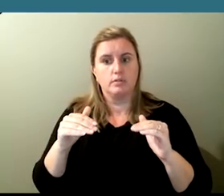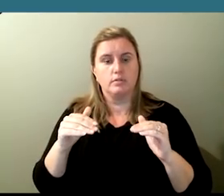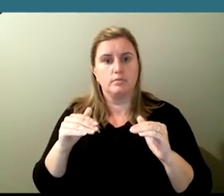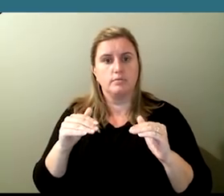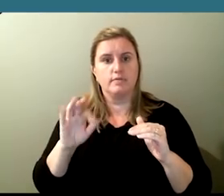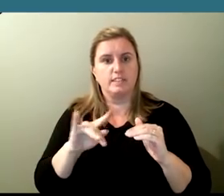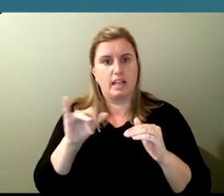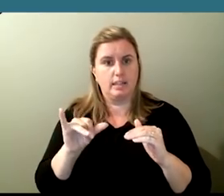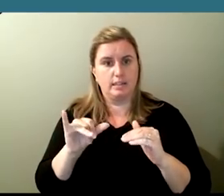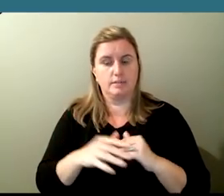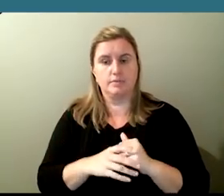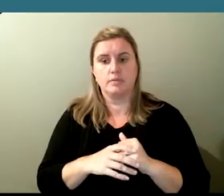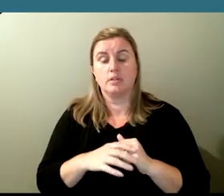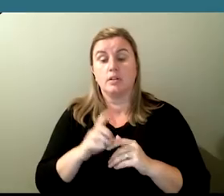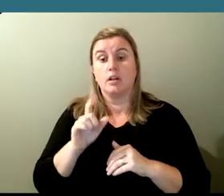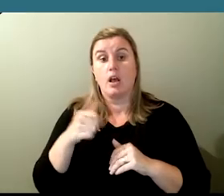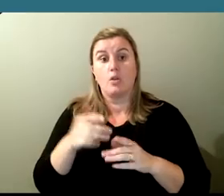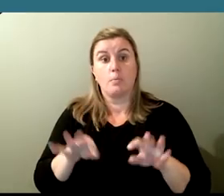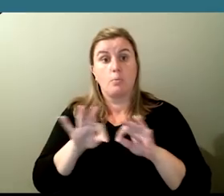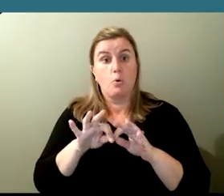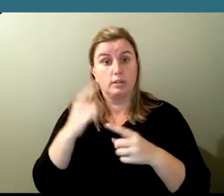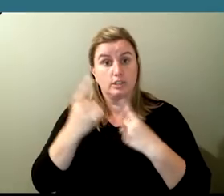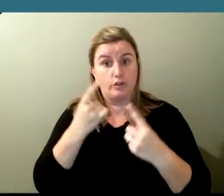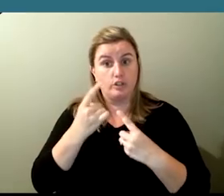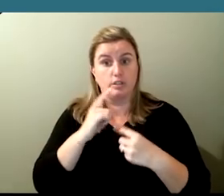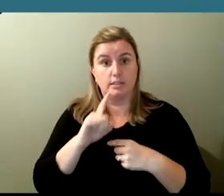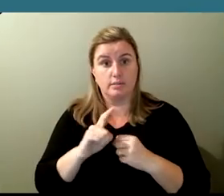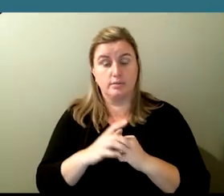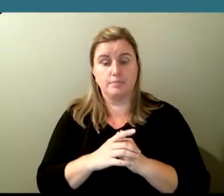something important also to consider here is that,